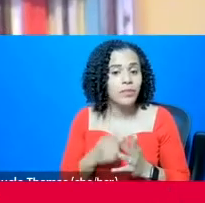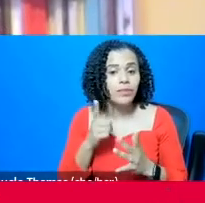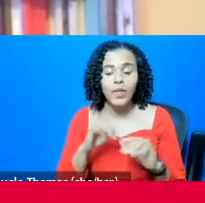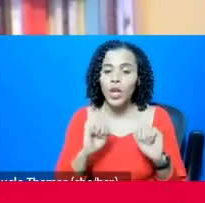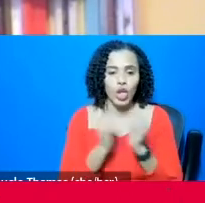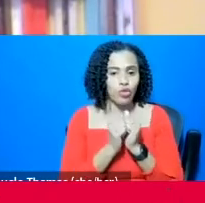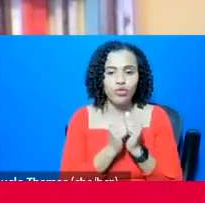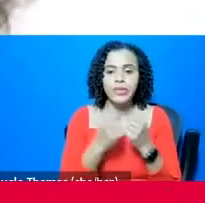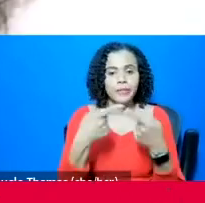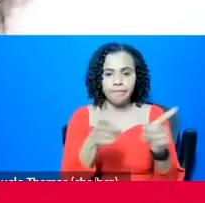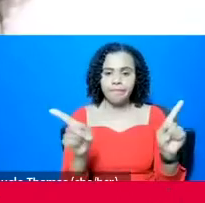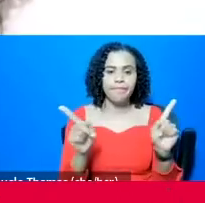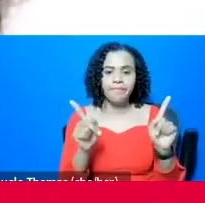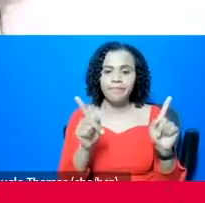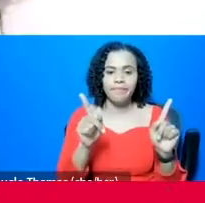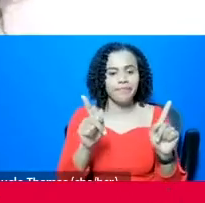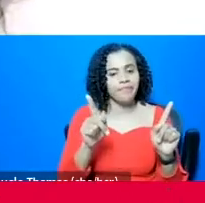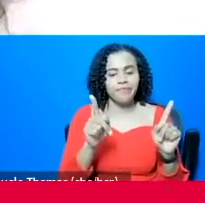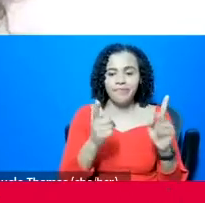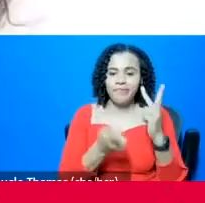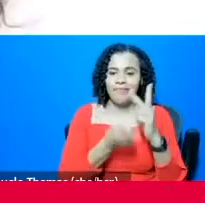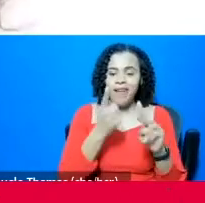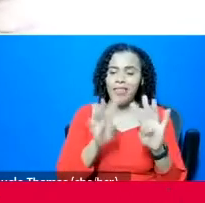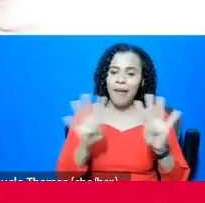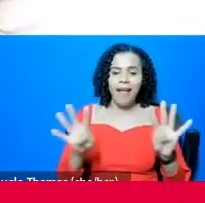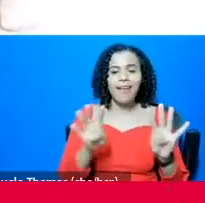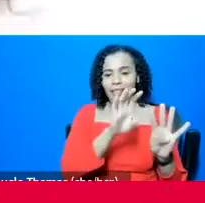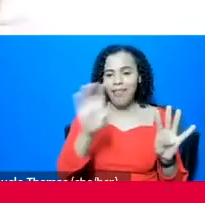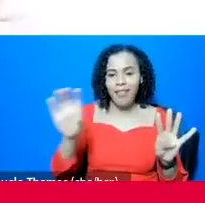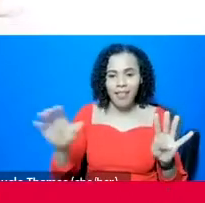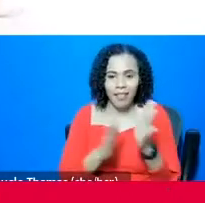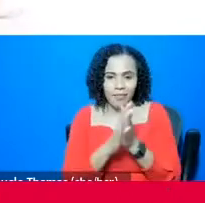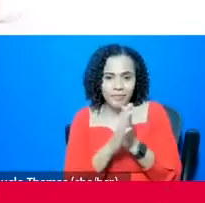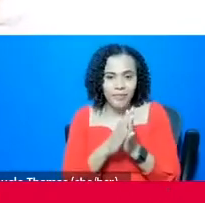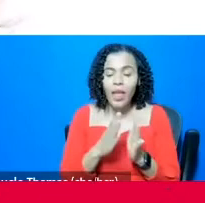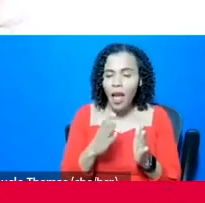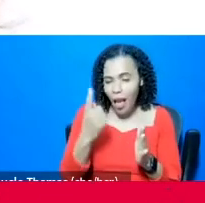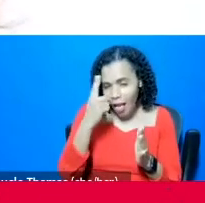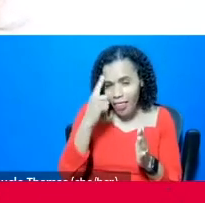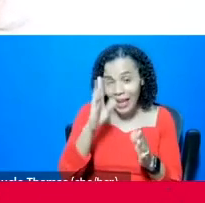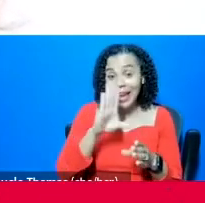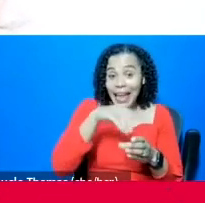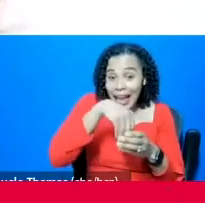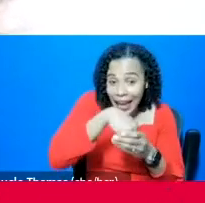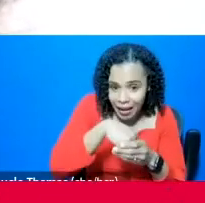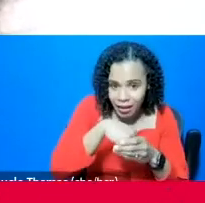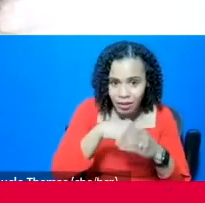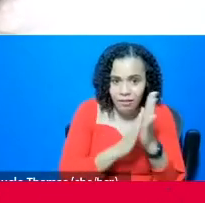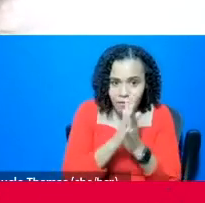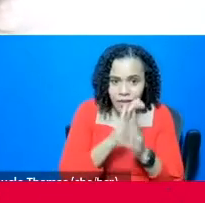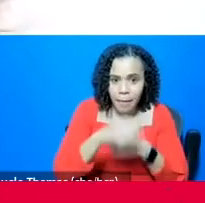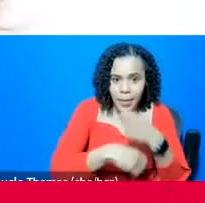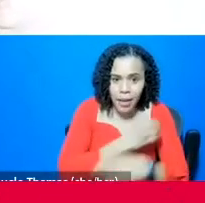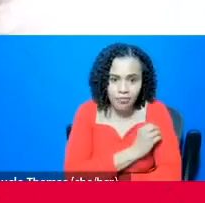fellow panelists and that I am a fan of breaking things from the inside. So I would argue that if anything, that